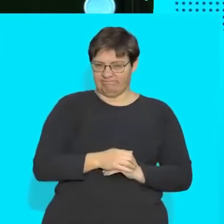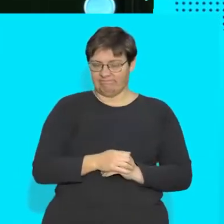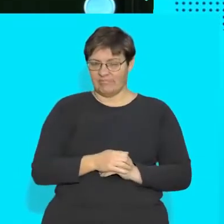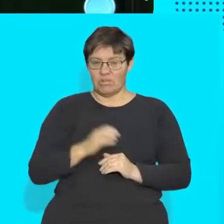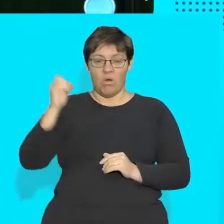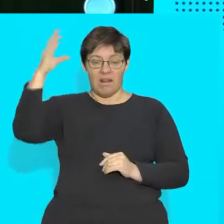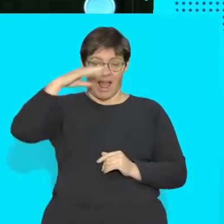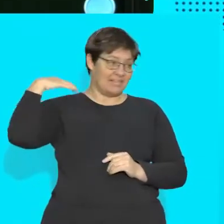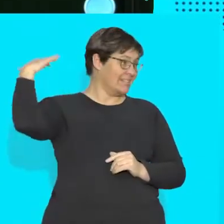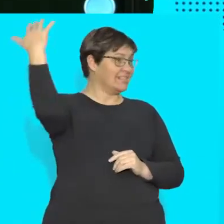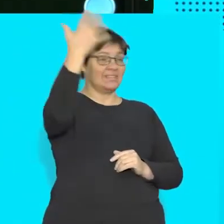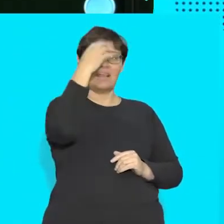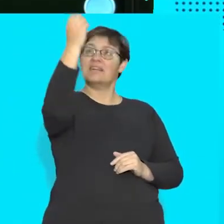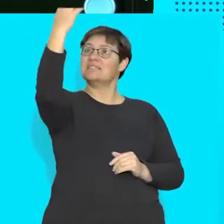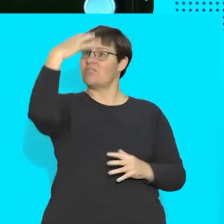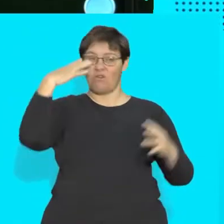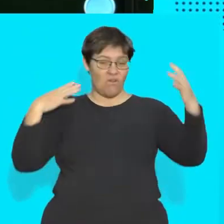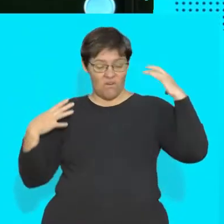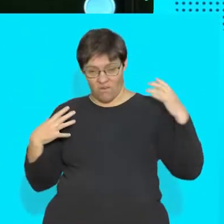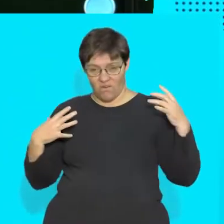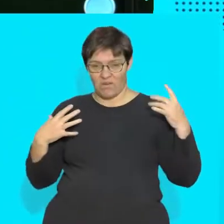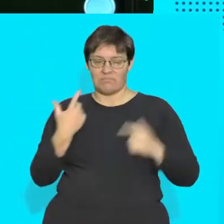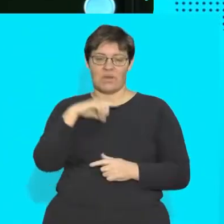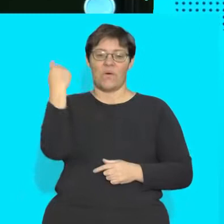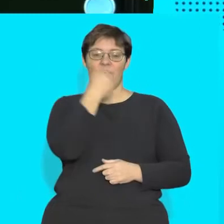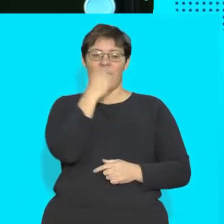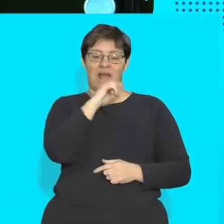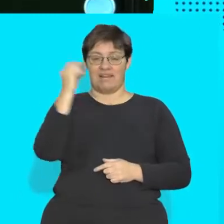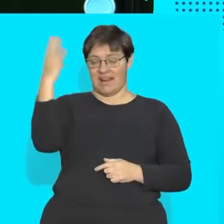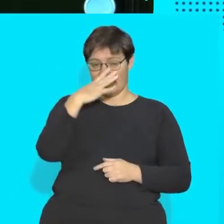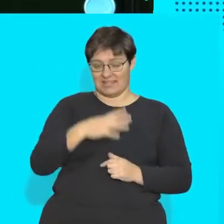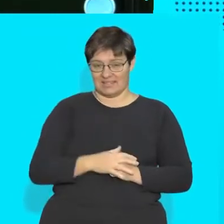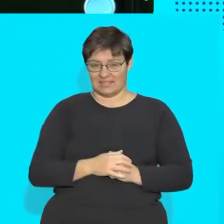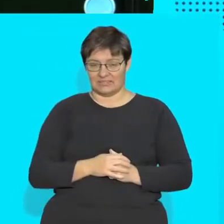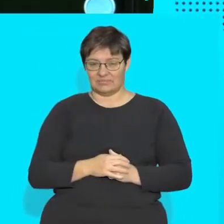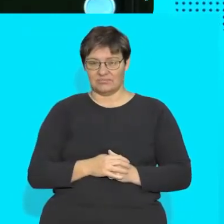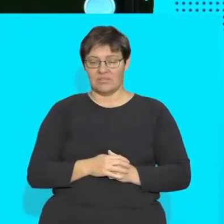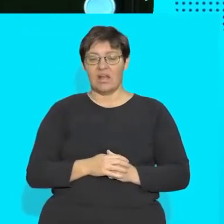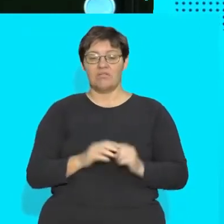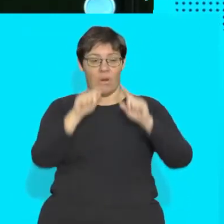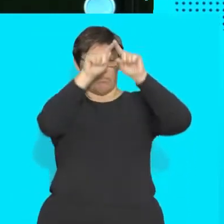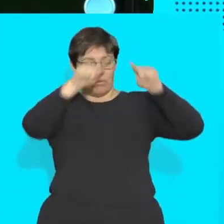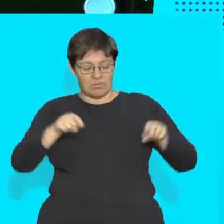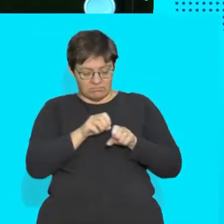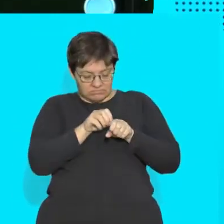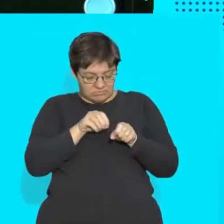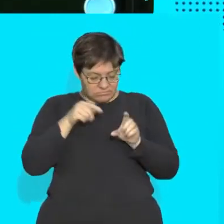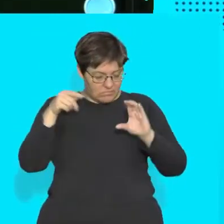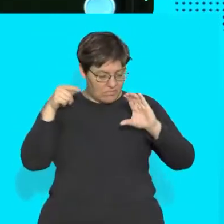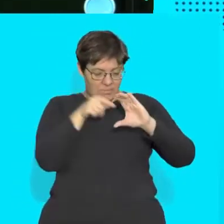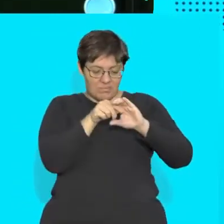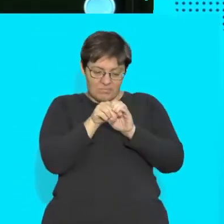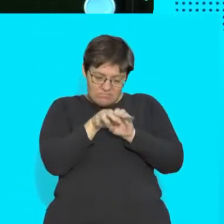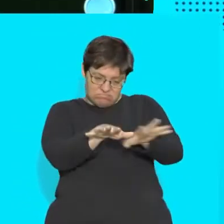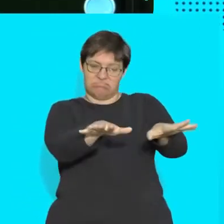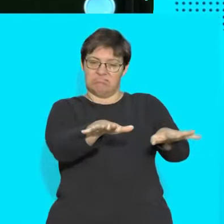around me that's shining on me in the studio is white light. If I put it through a prism, I can break it up into